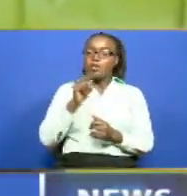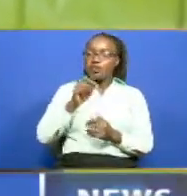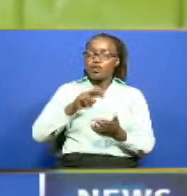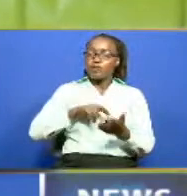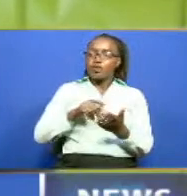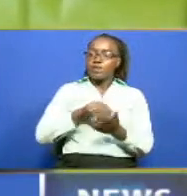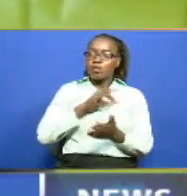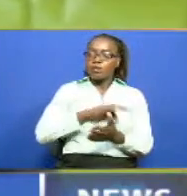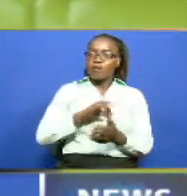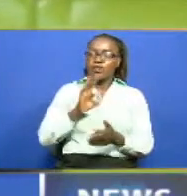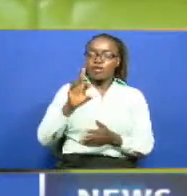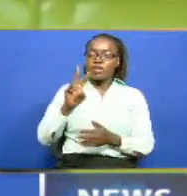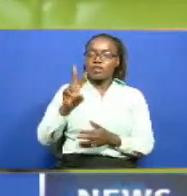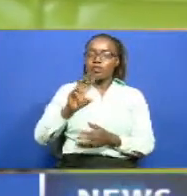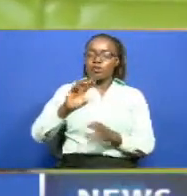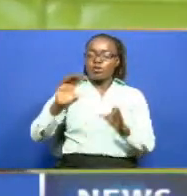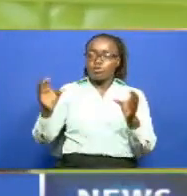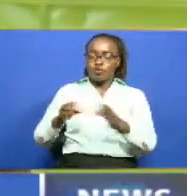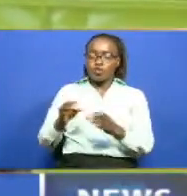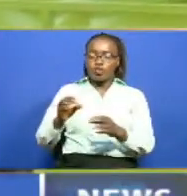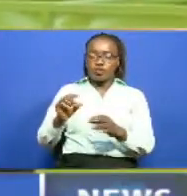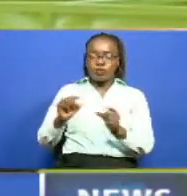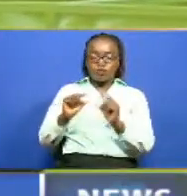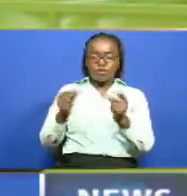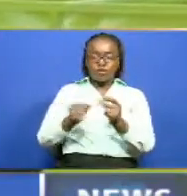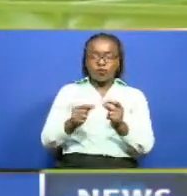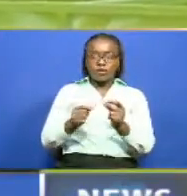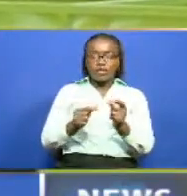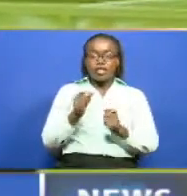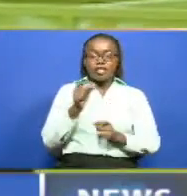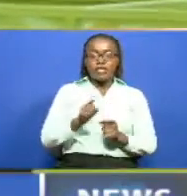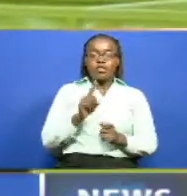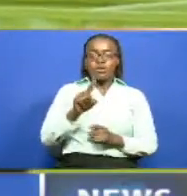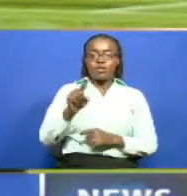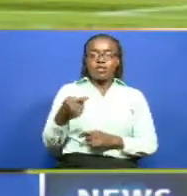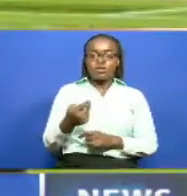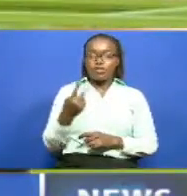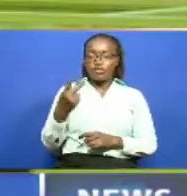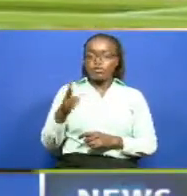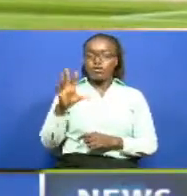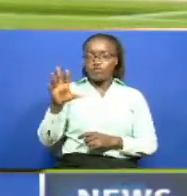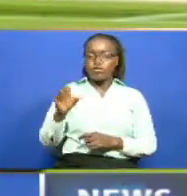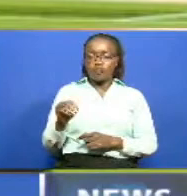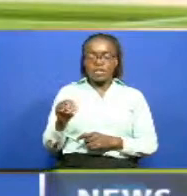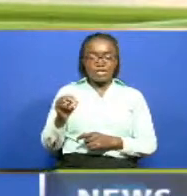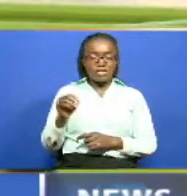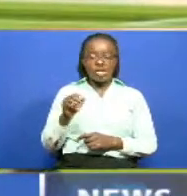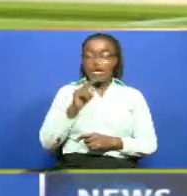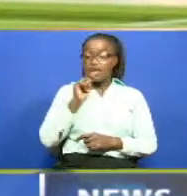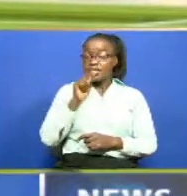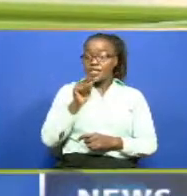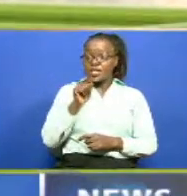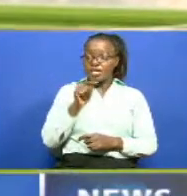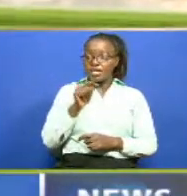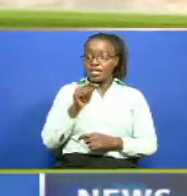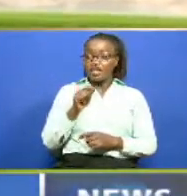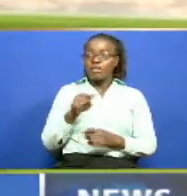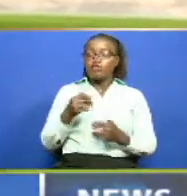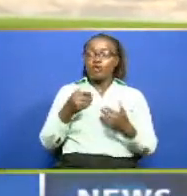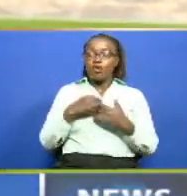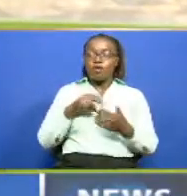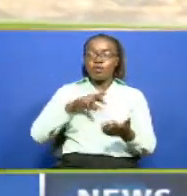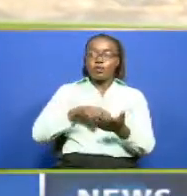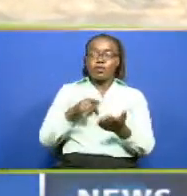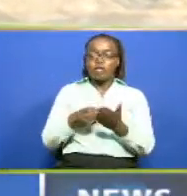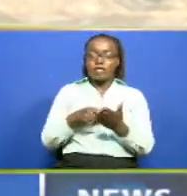benefited 32 community groups, each rearing 1,250 layers. The aim is to replicate this project